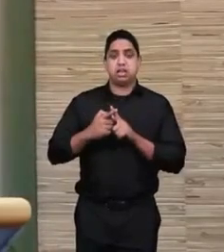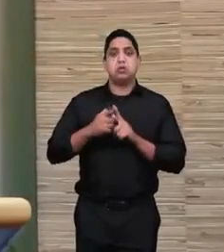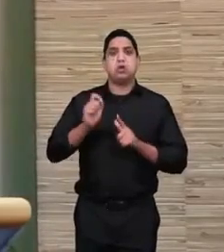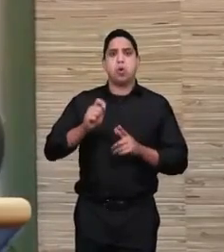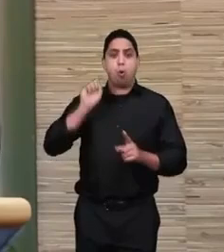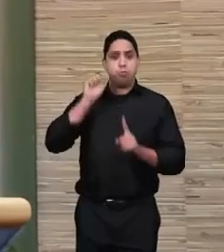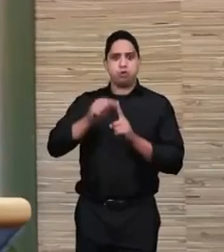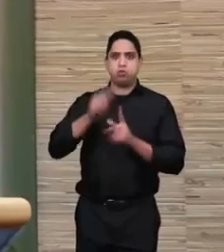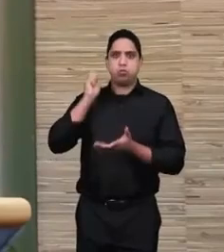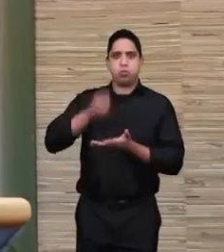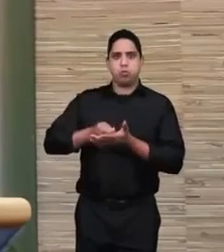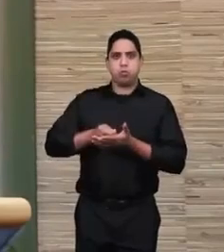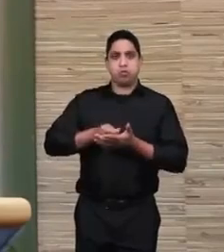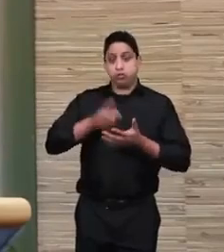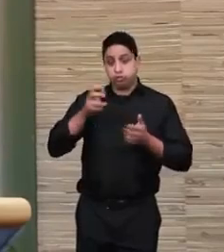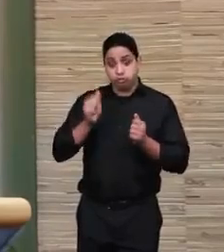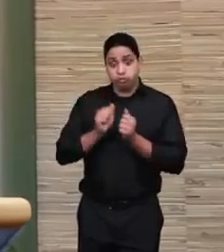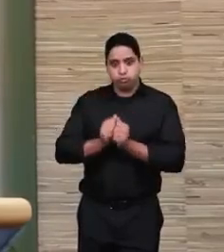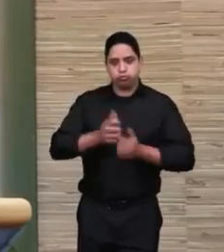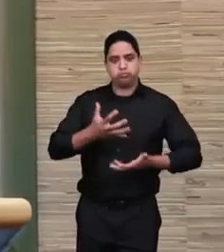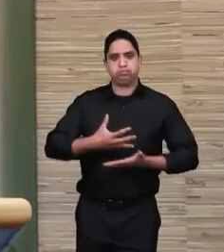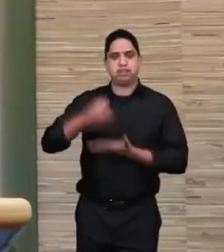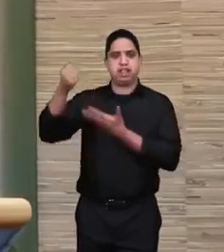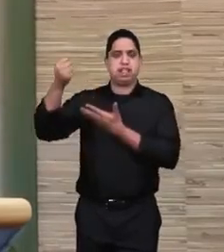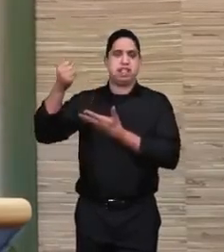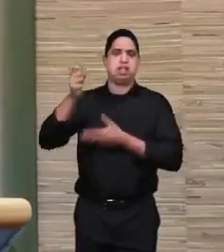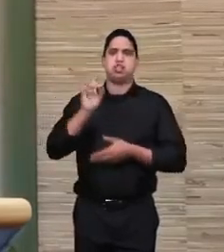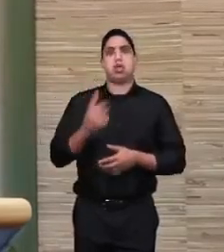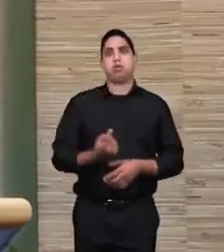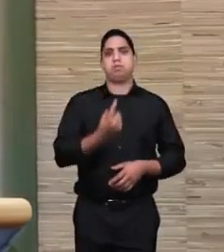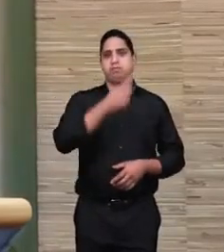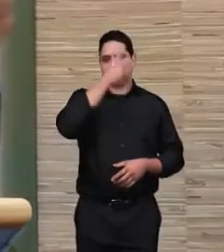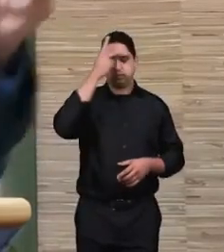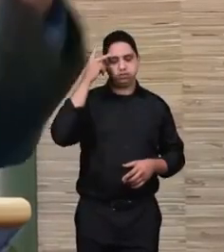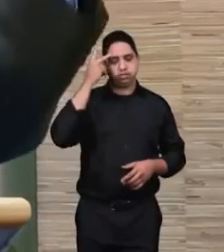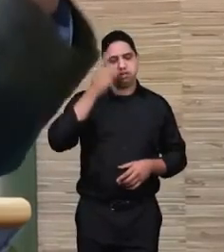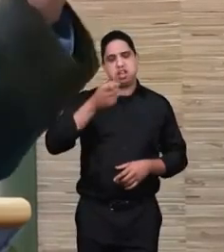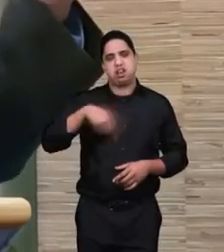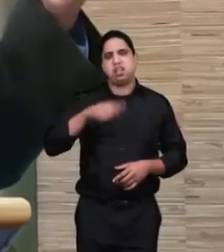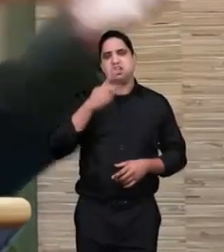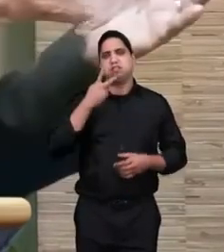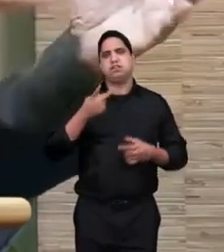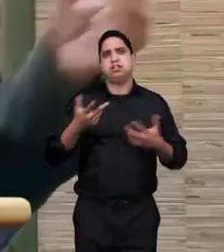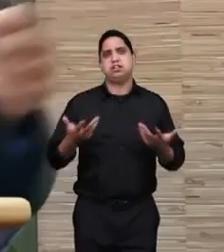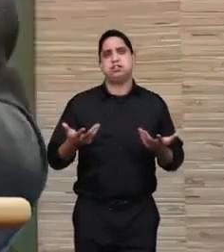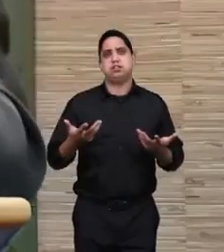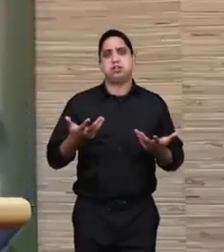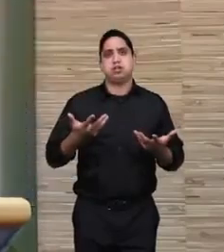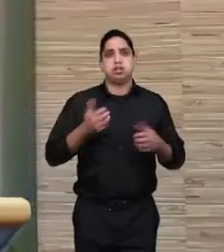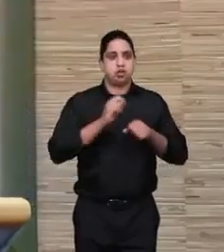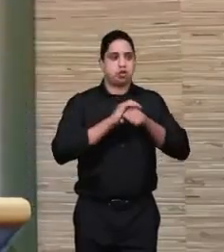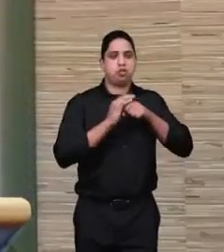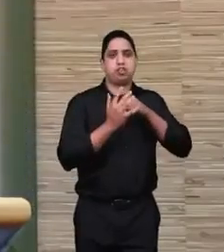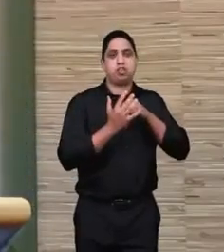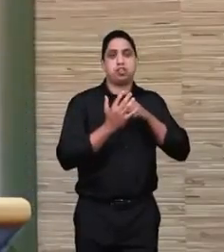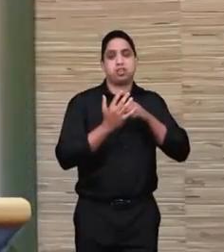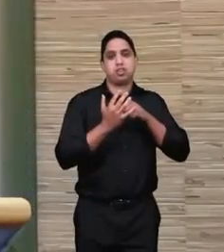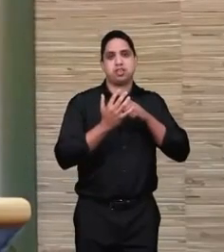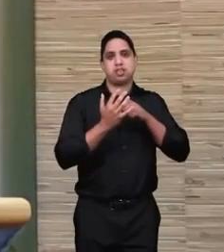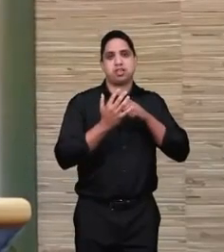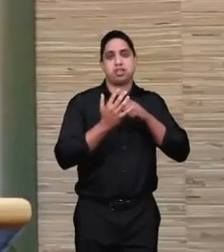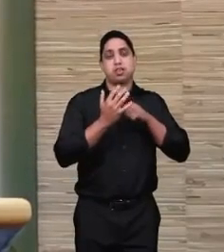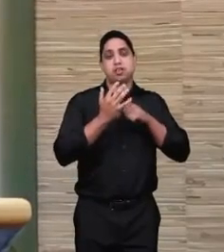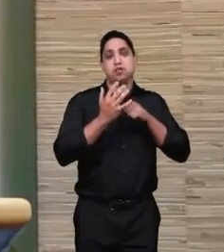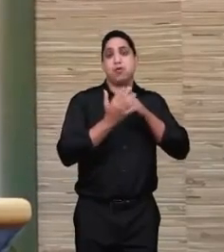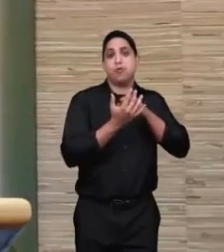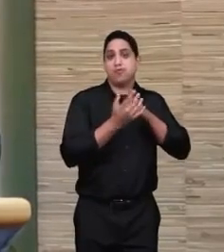her mission and is going to go as a set altogether. It's not an individual. We're not talking about the virus. We're